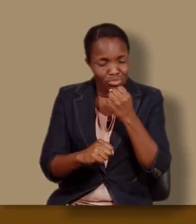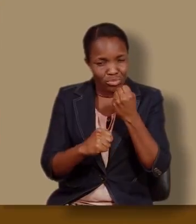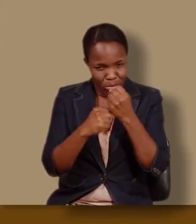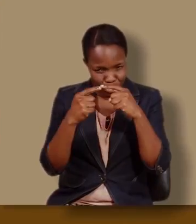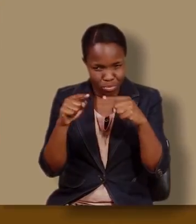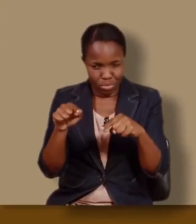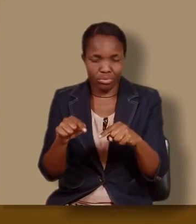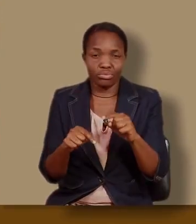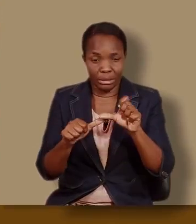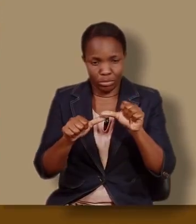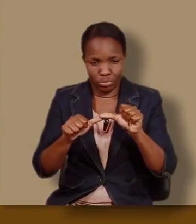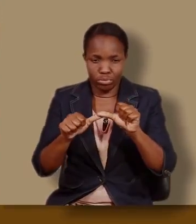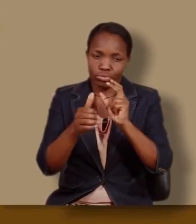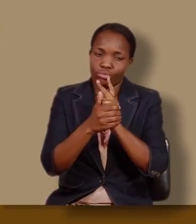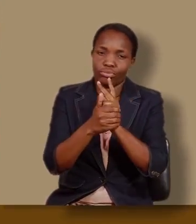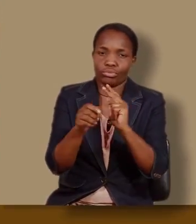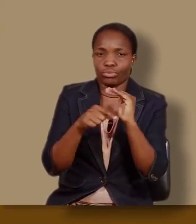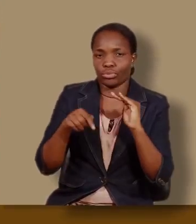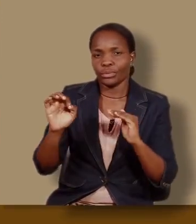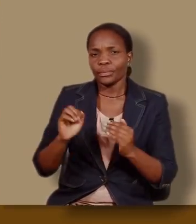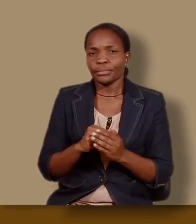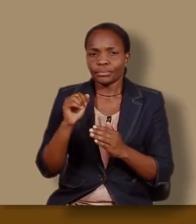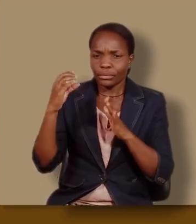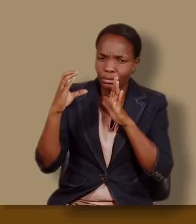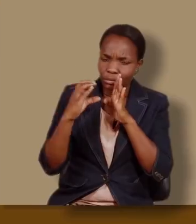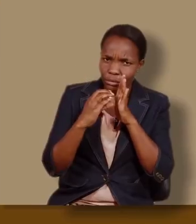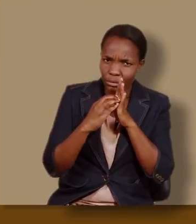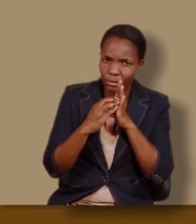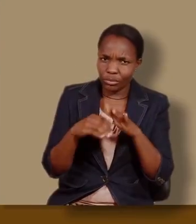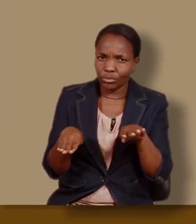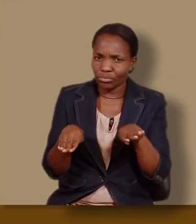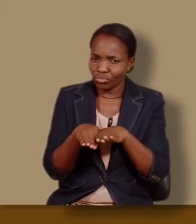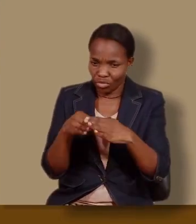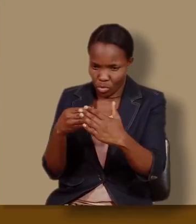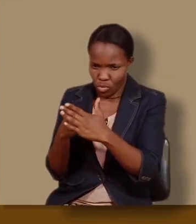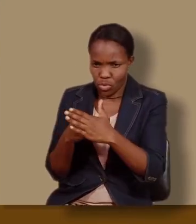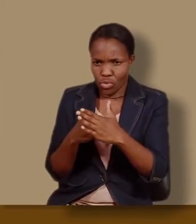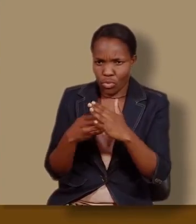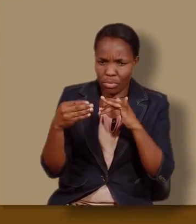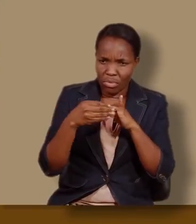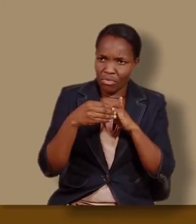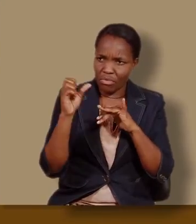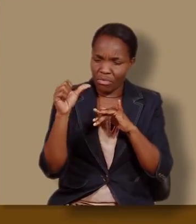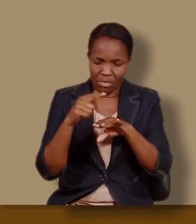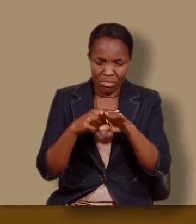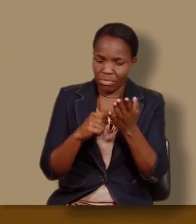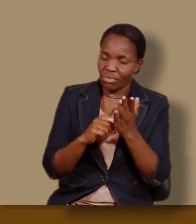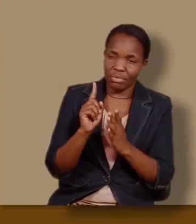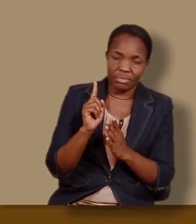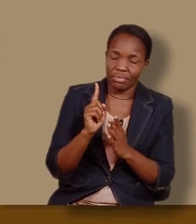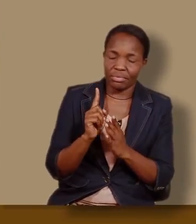passed were laws prohibiting mixed marriages and mixed relationships, and a registration act which categorized every South African by